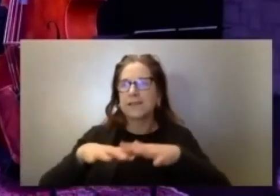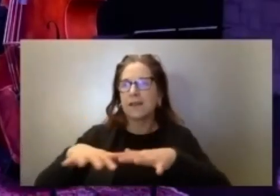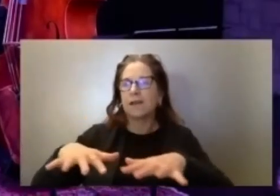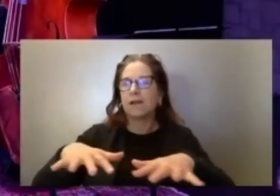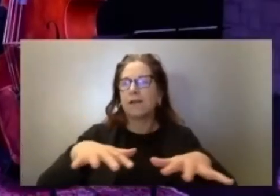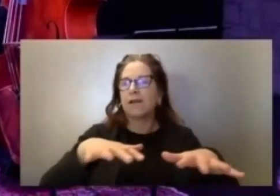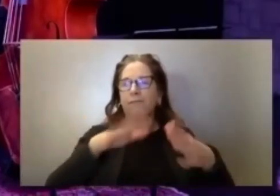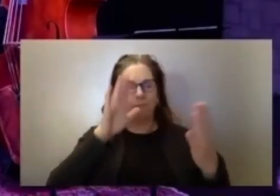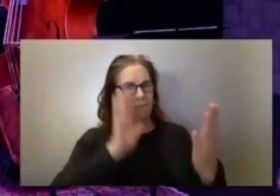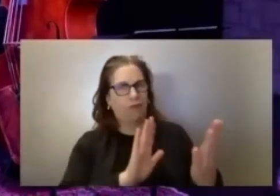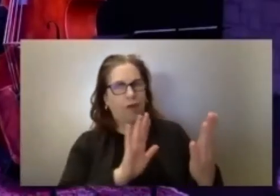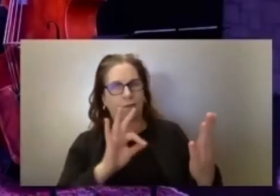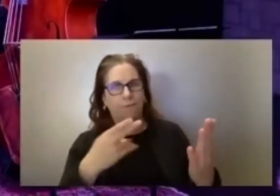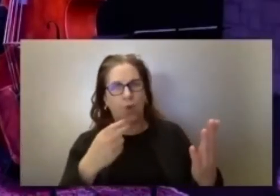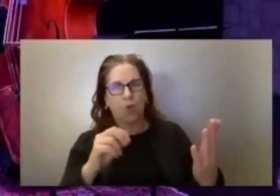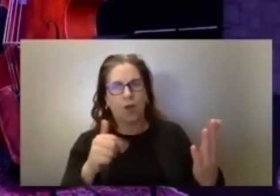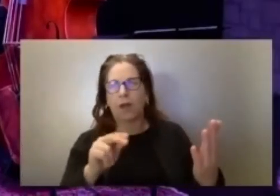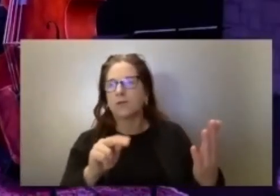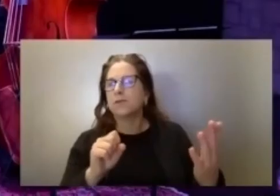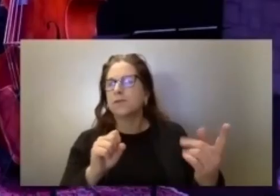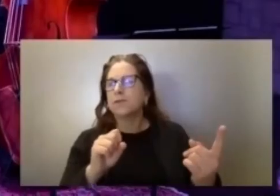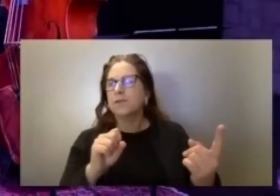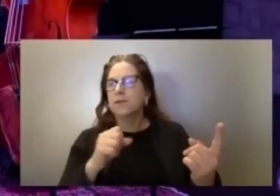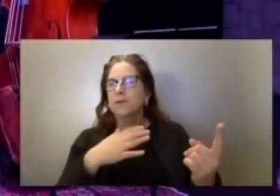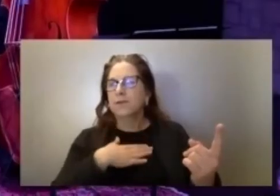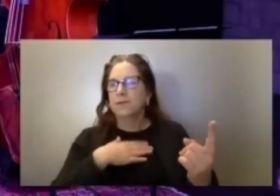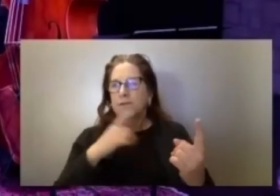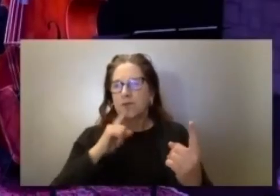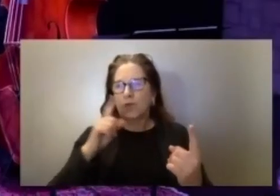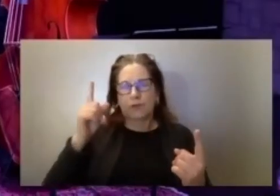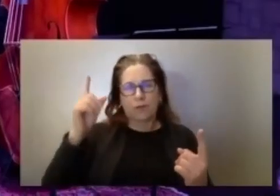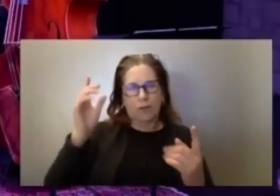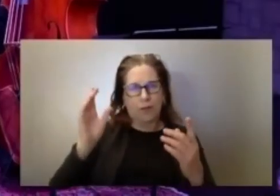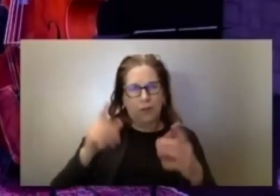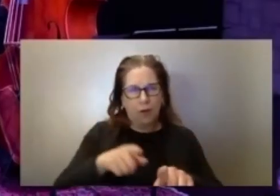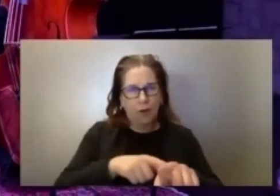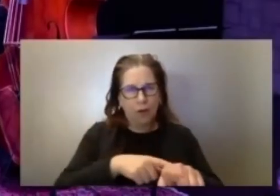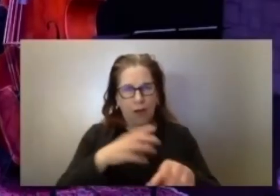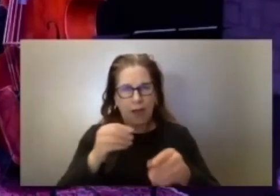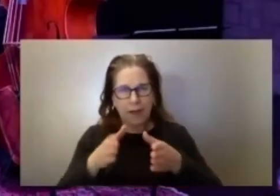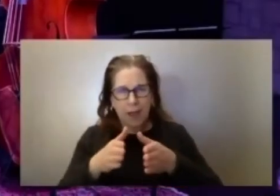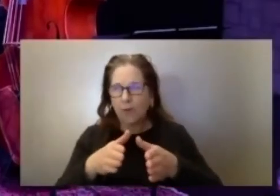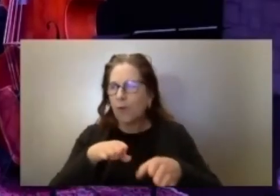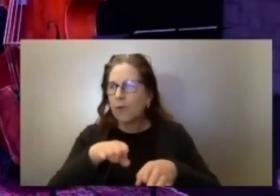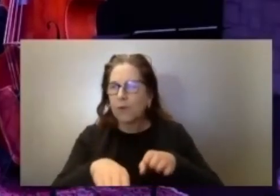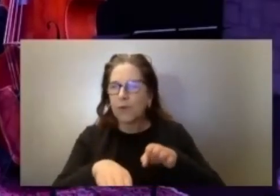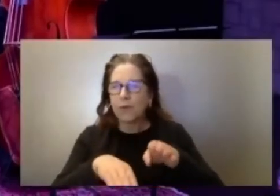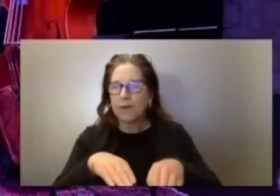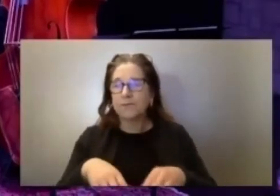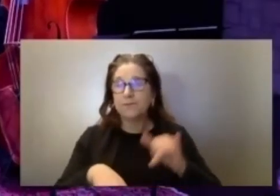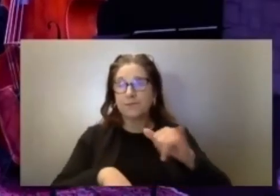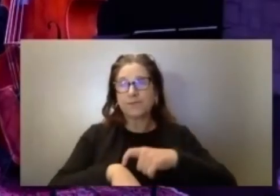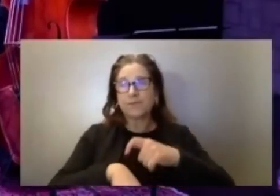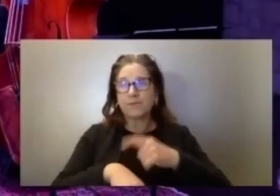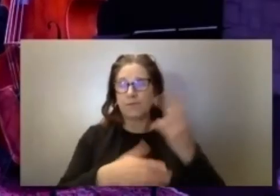in front of the hogan. They were very long and narrow." The